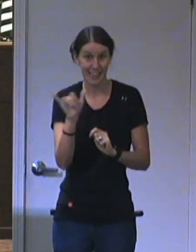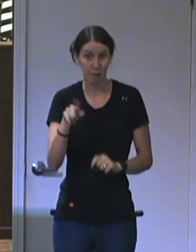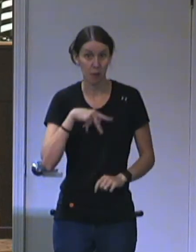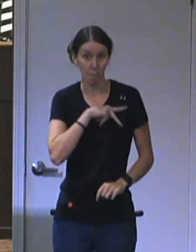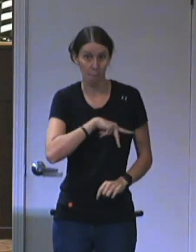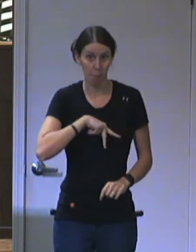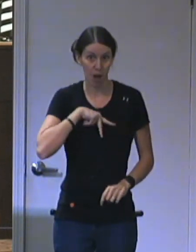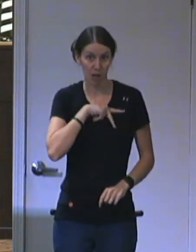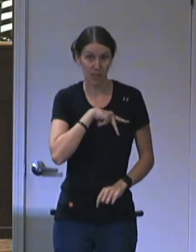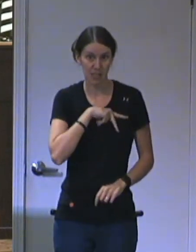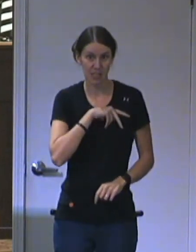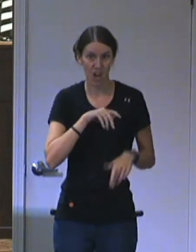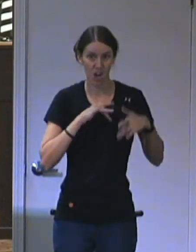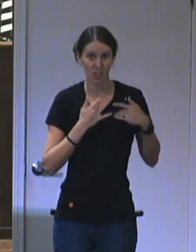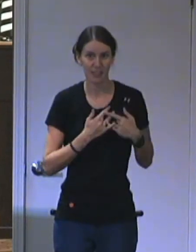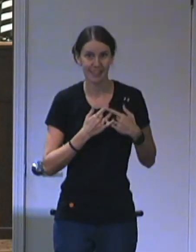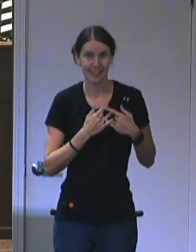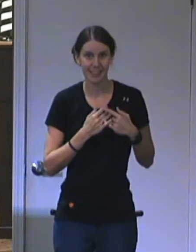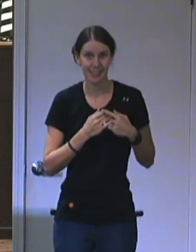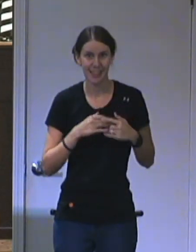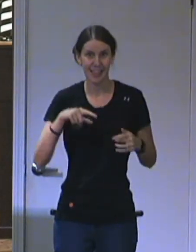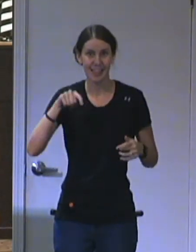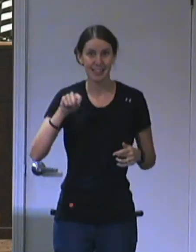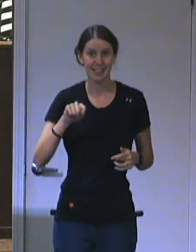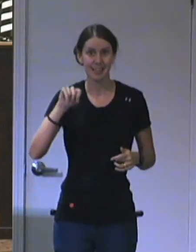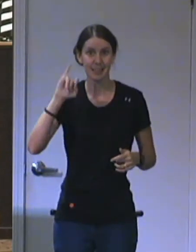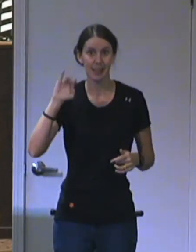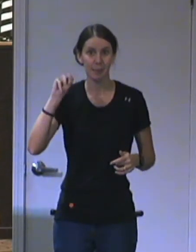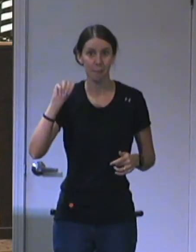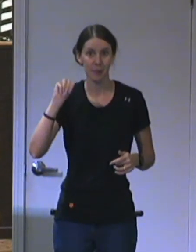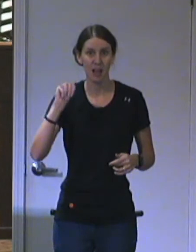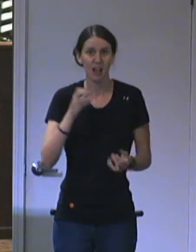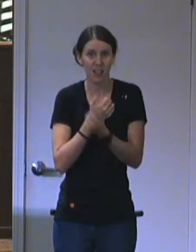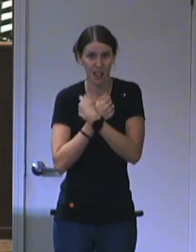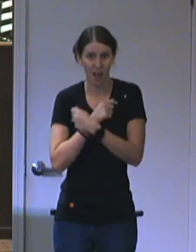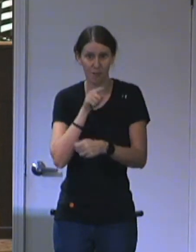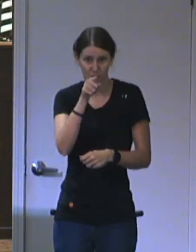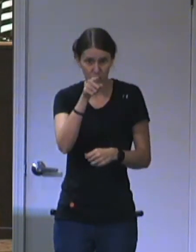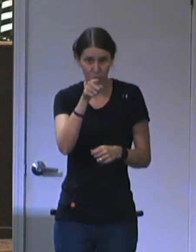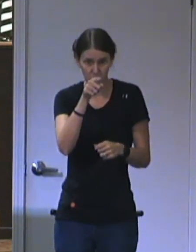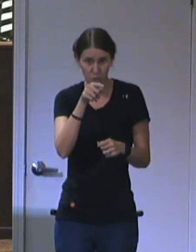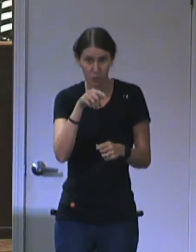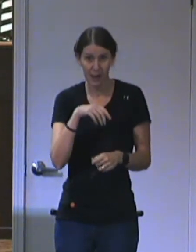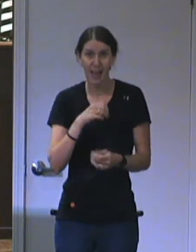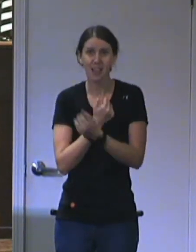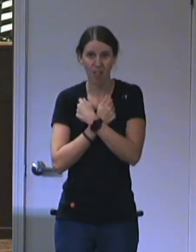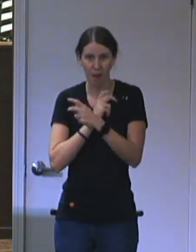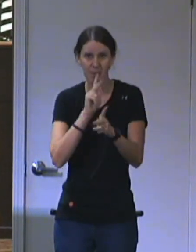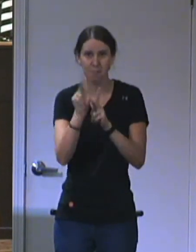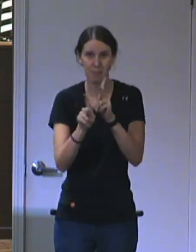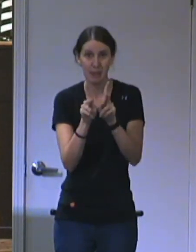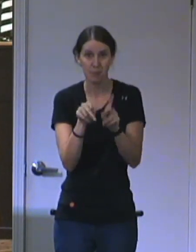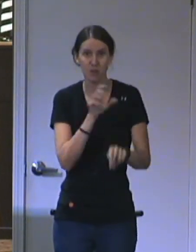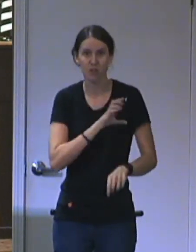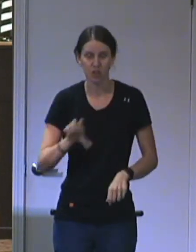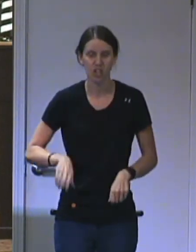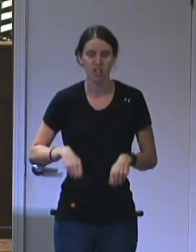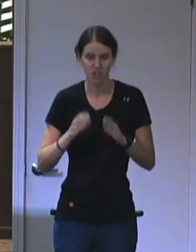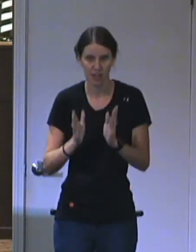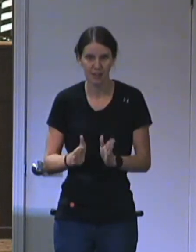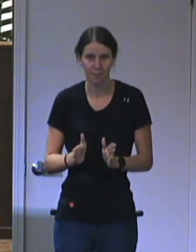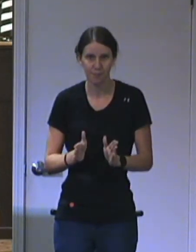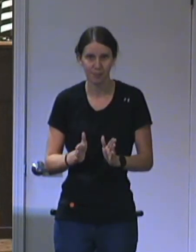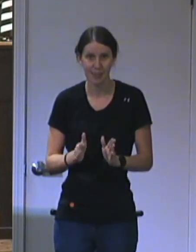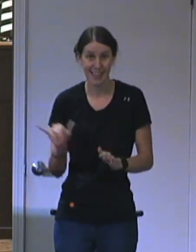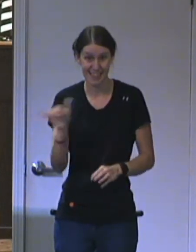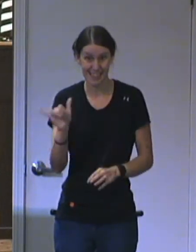Paul's. He says, you know, Timothy loves you and loves people in the Lord